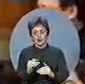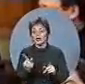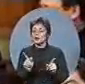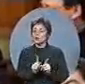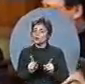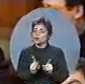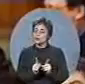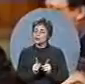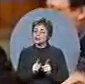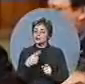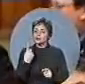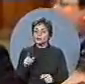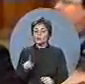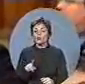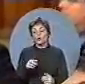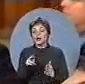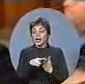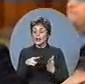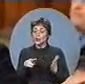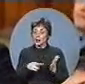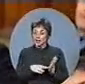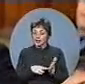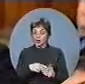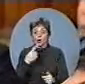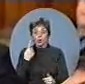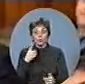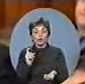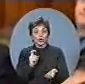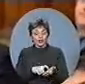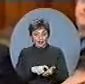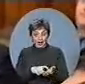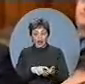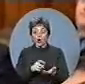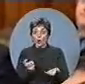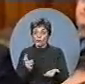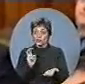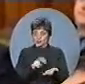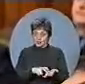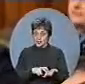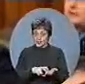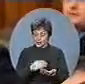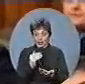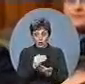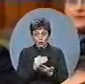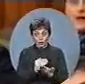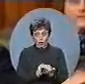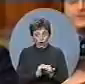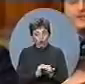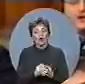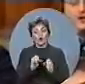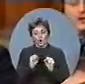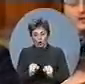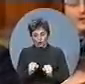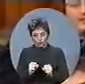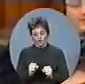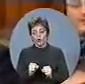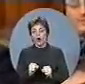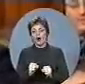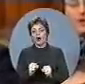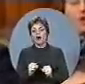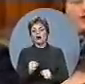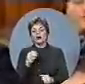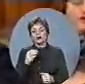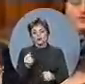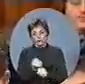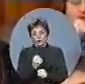issues so that when we sign on to this protocol, we'll be able to do so with confidence, and our prairie farmers and our Quebec farmers will be able to say we can continue to do